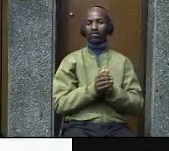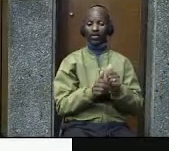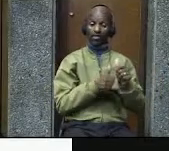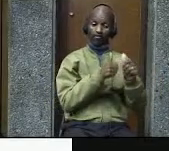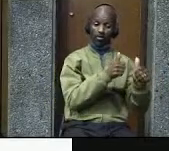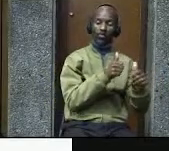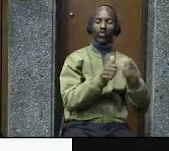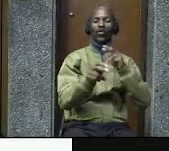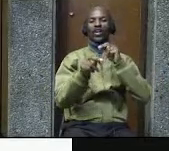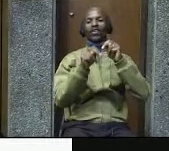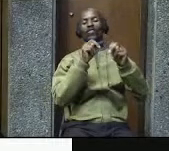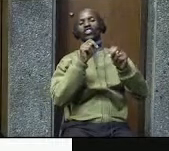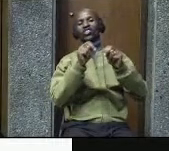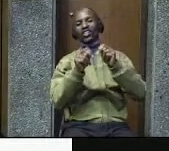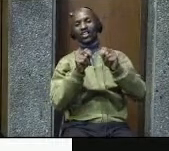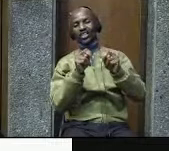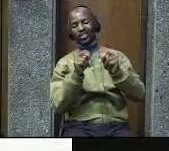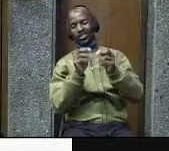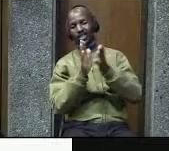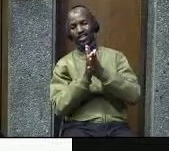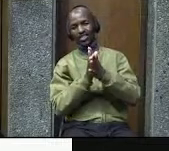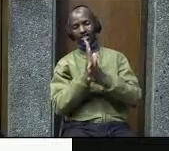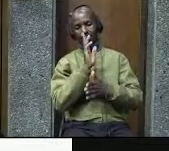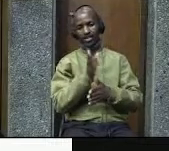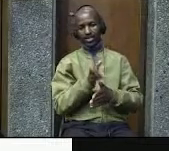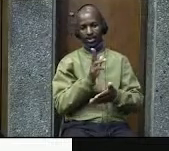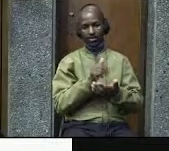to negotiate and